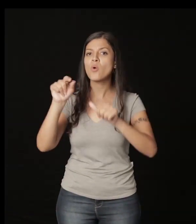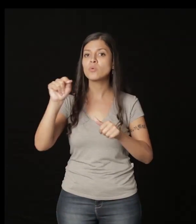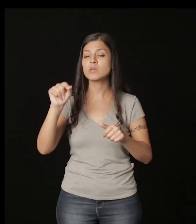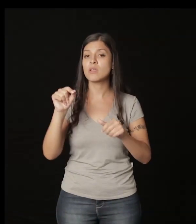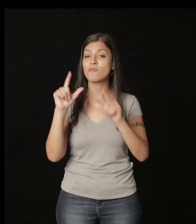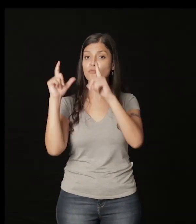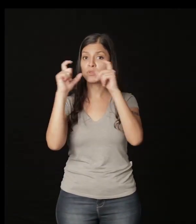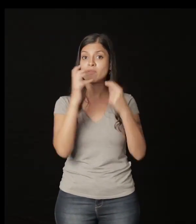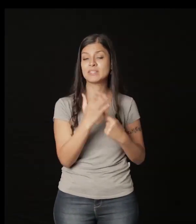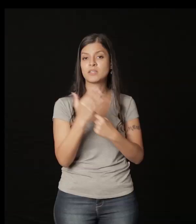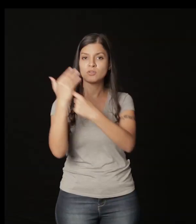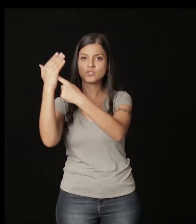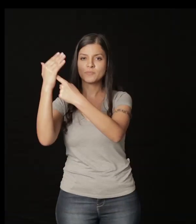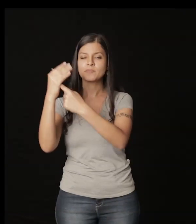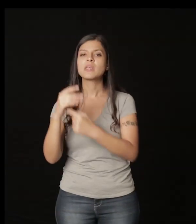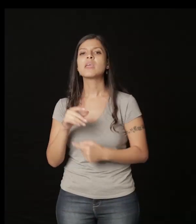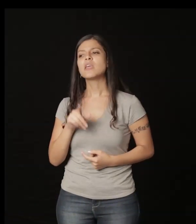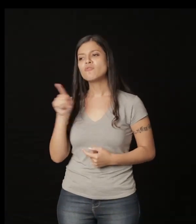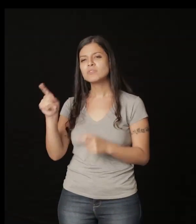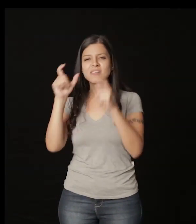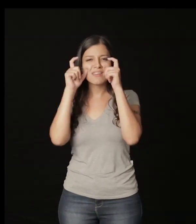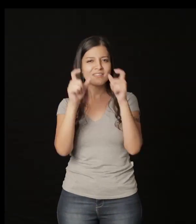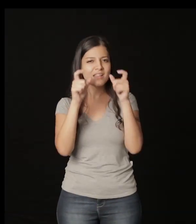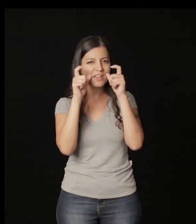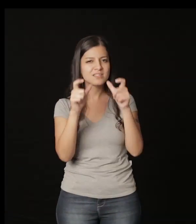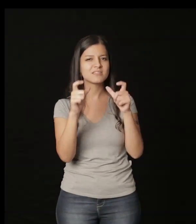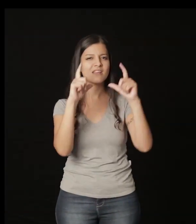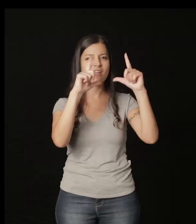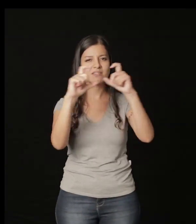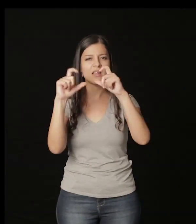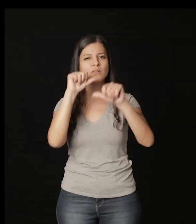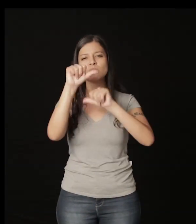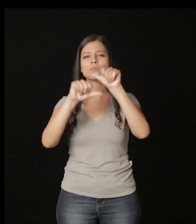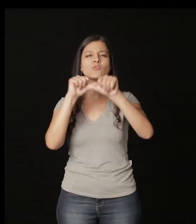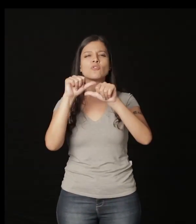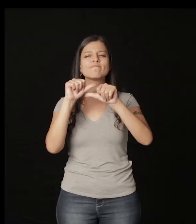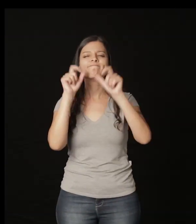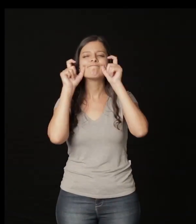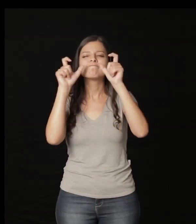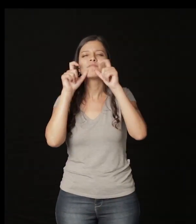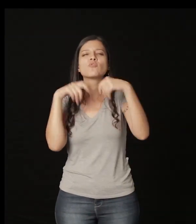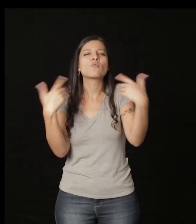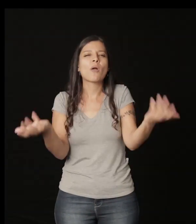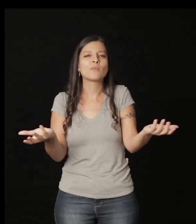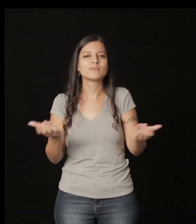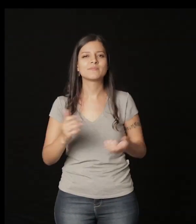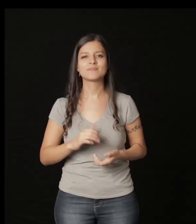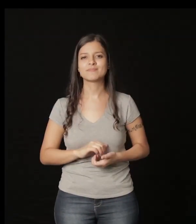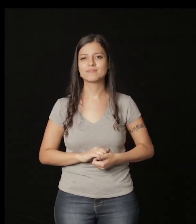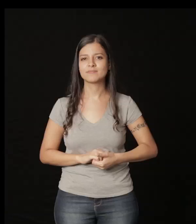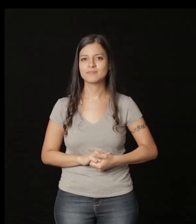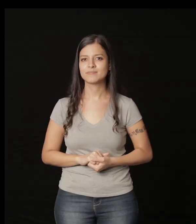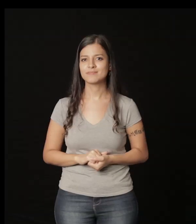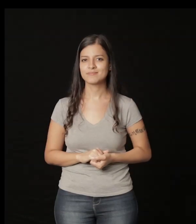à tecnologia da fotografia? E como é que isso mudou o seu interesse no retrato?